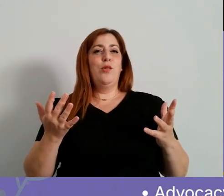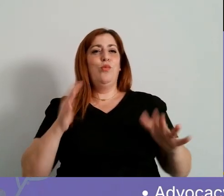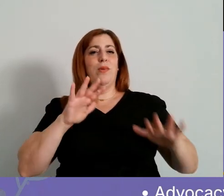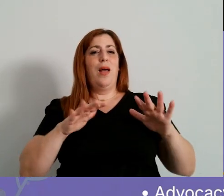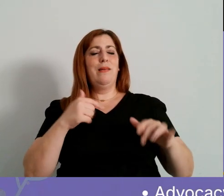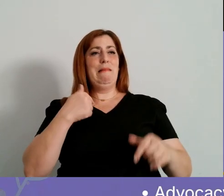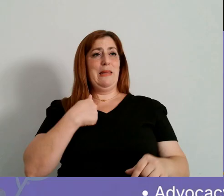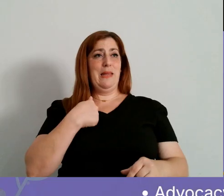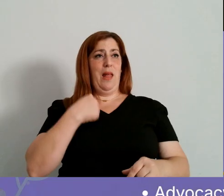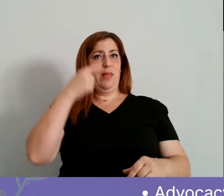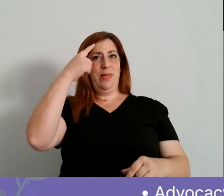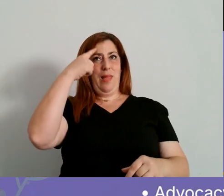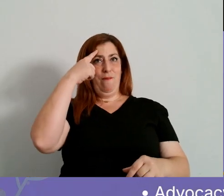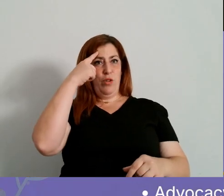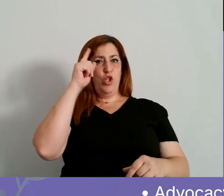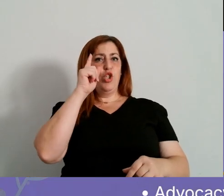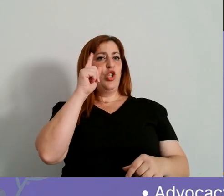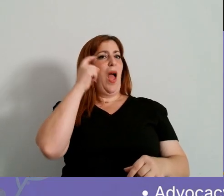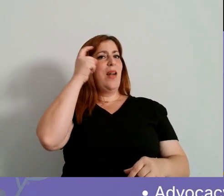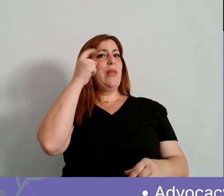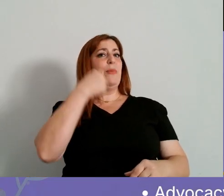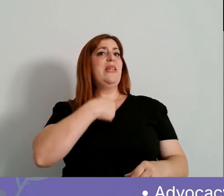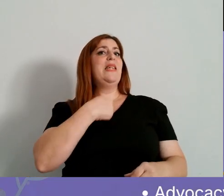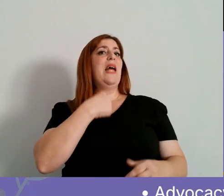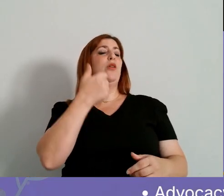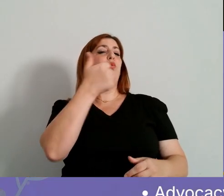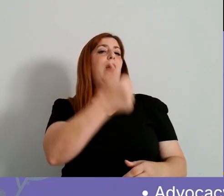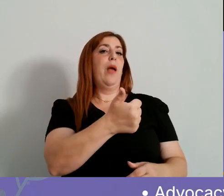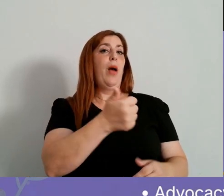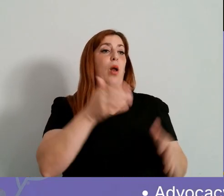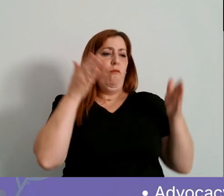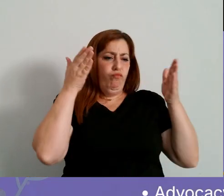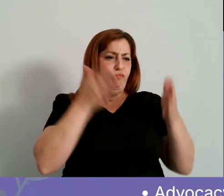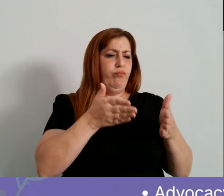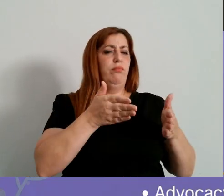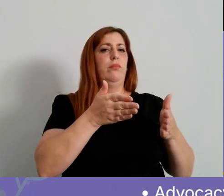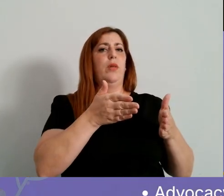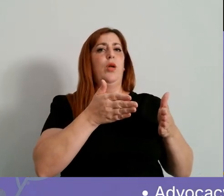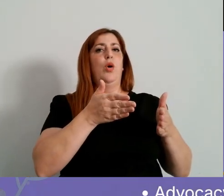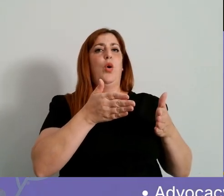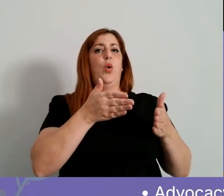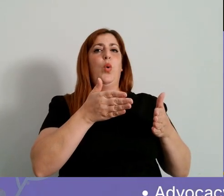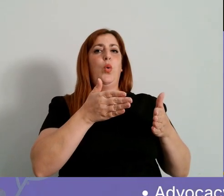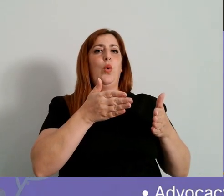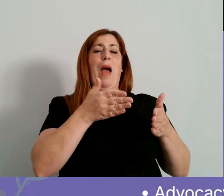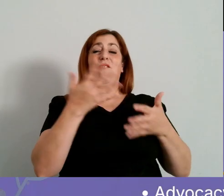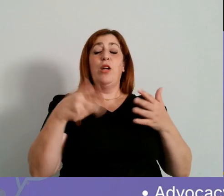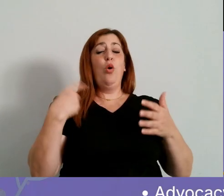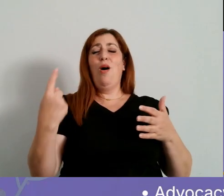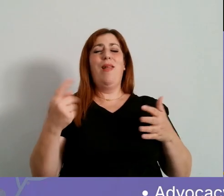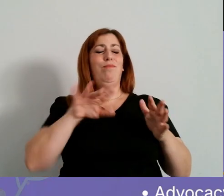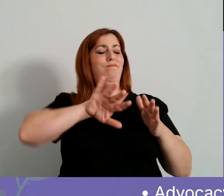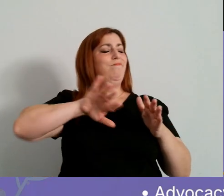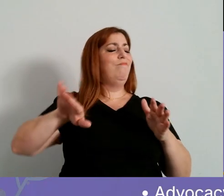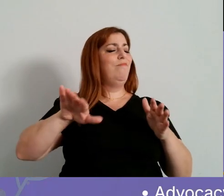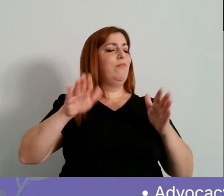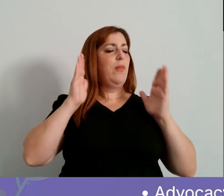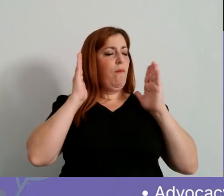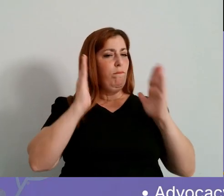we consider to be right. There's also the exhaustion and fatigue. Again, burnout comes into